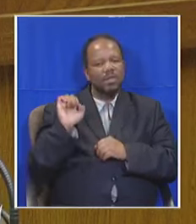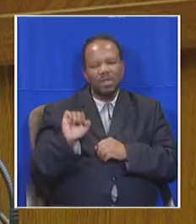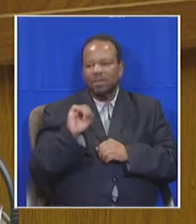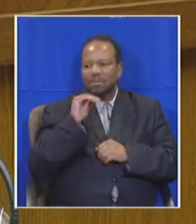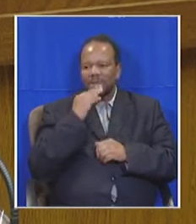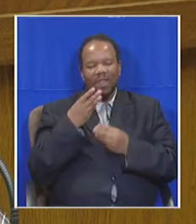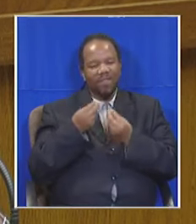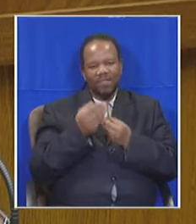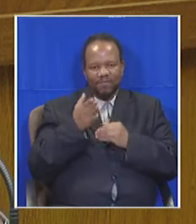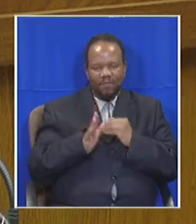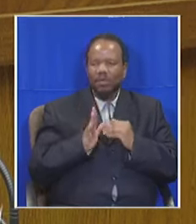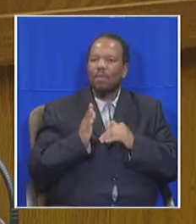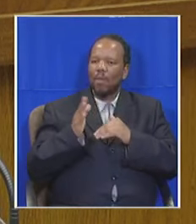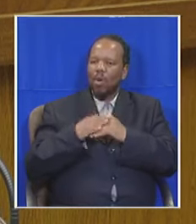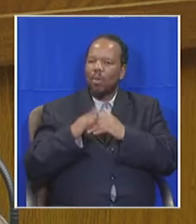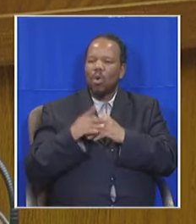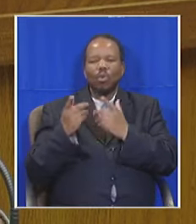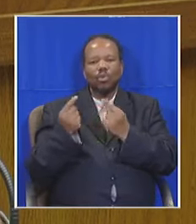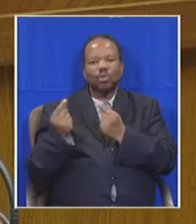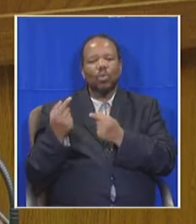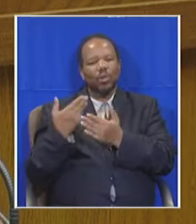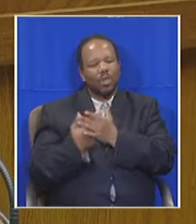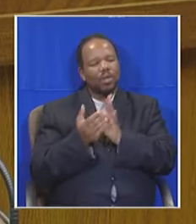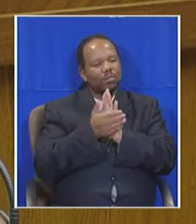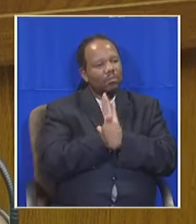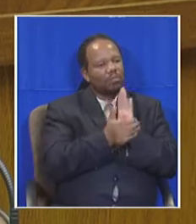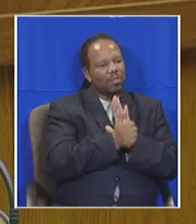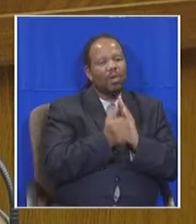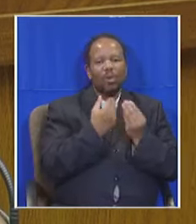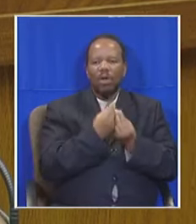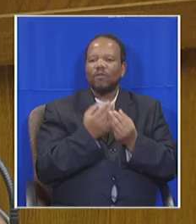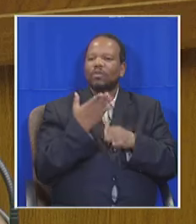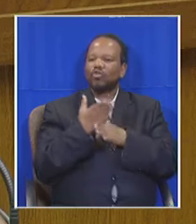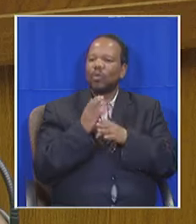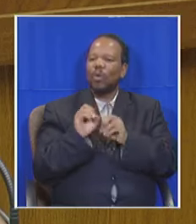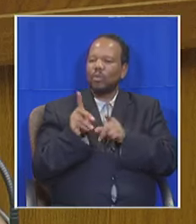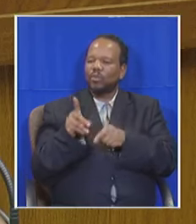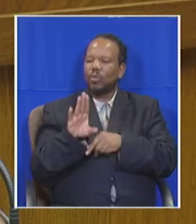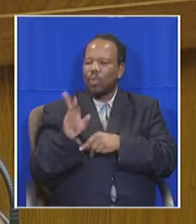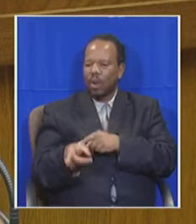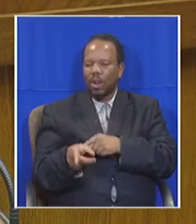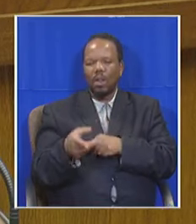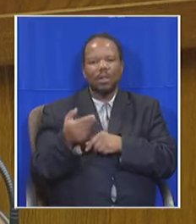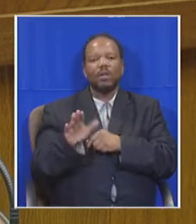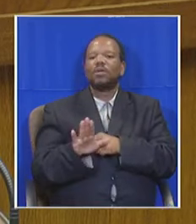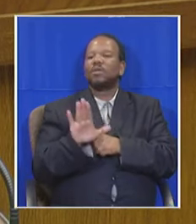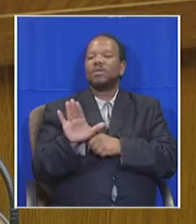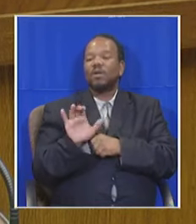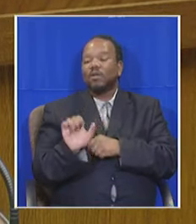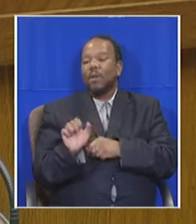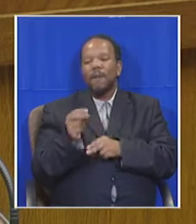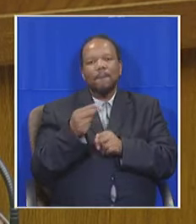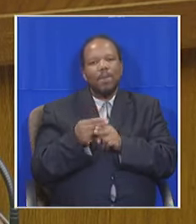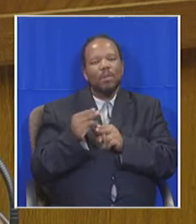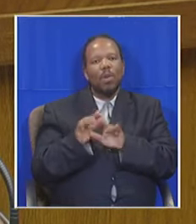be done, and we have capacity and vigor to create more jobs, job opportunities. South Africa must also start to prepare the youth for the